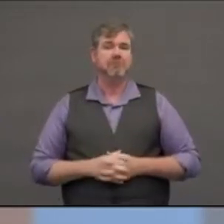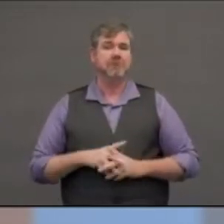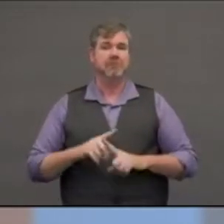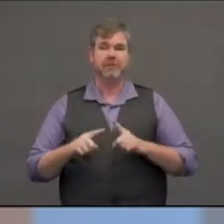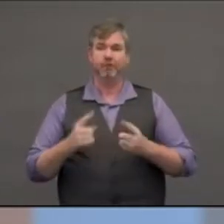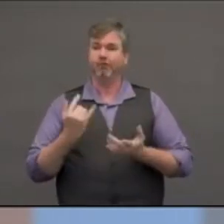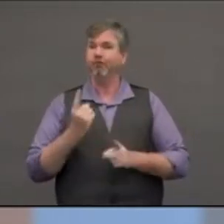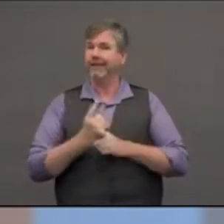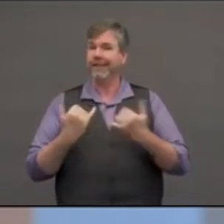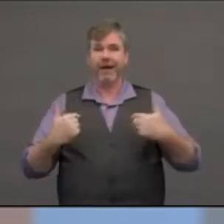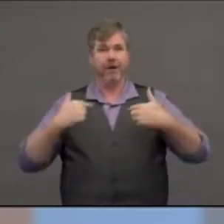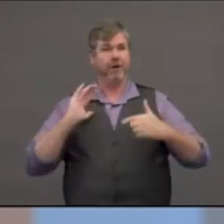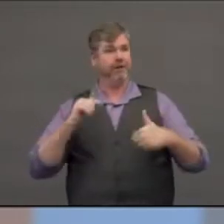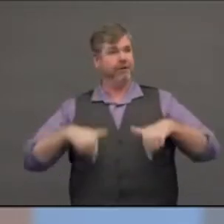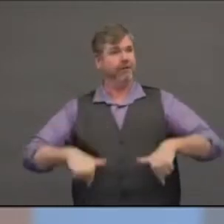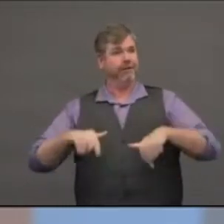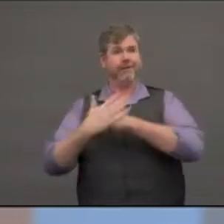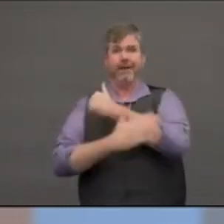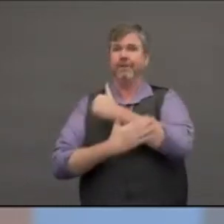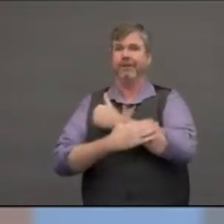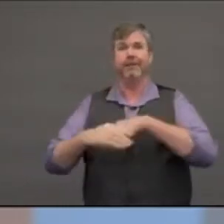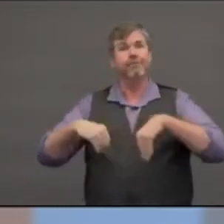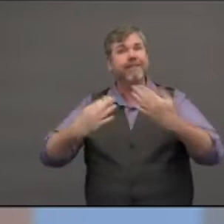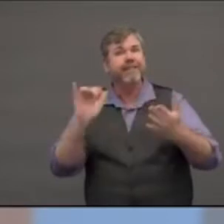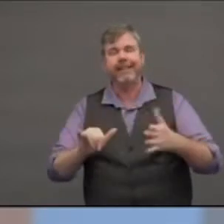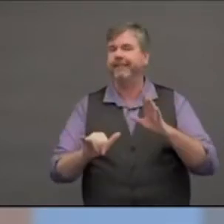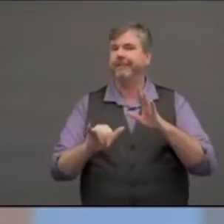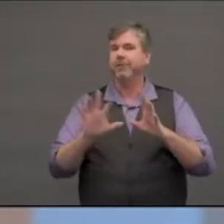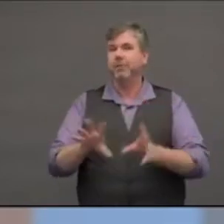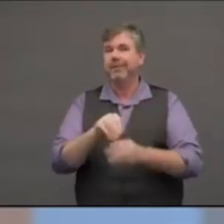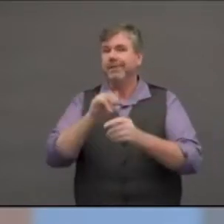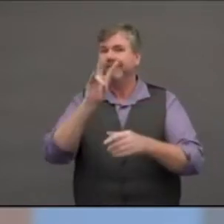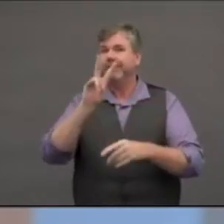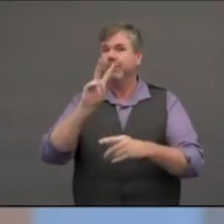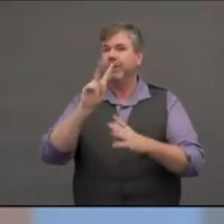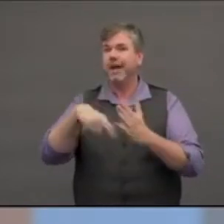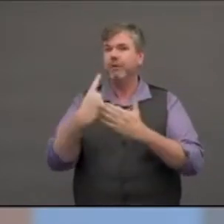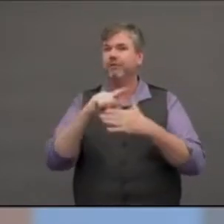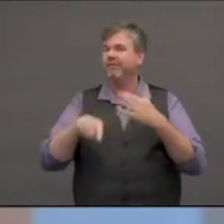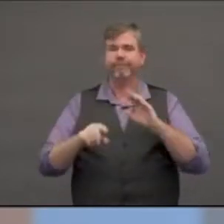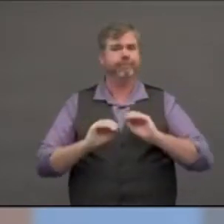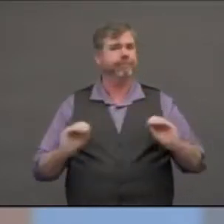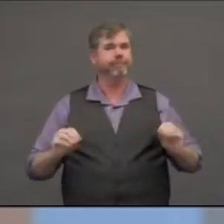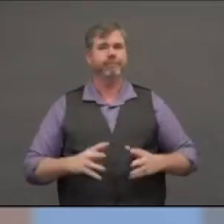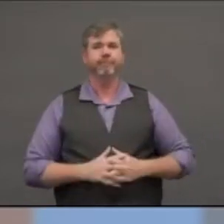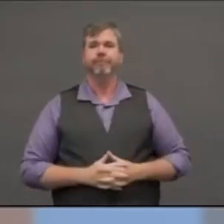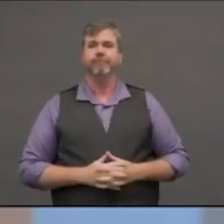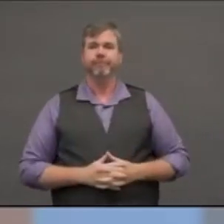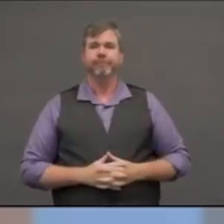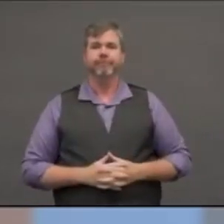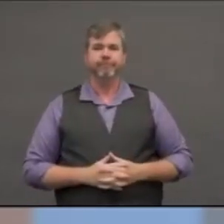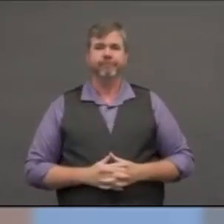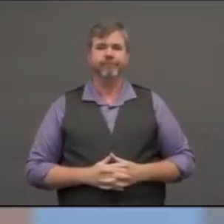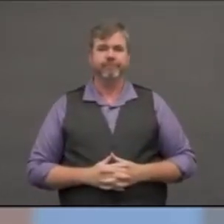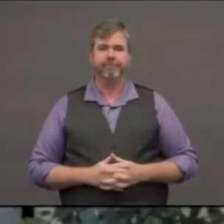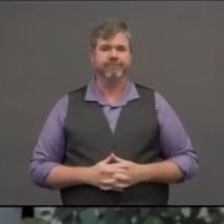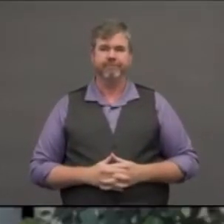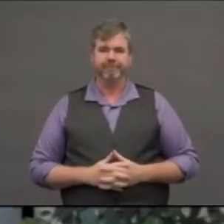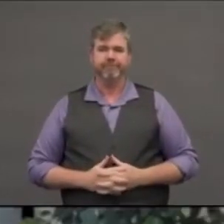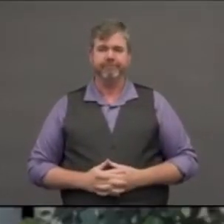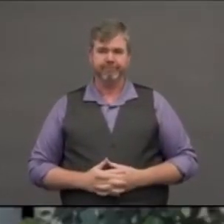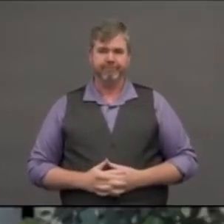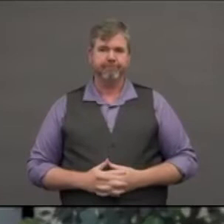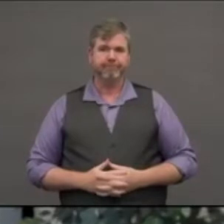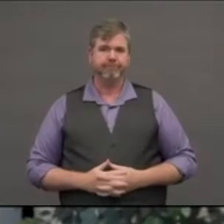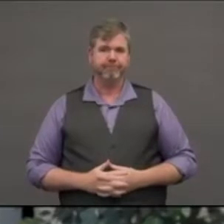capability. So if you're expecting 72 hours for your results, it's not happening for us right now. Yeah, life is going to be